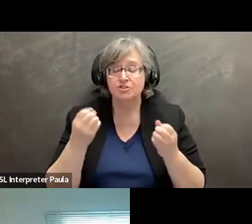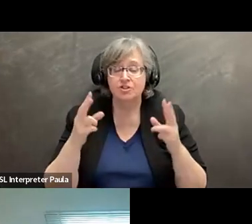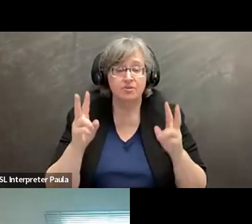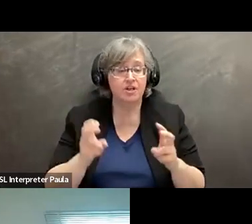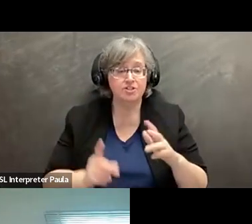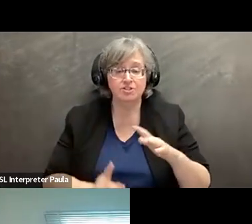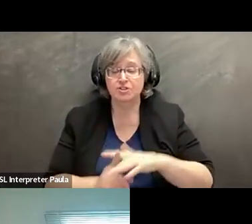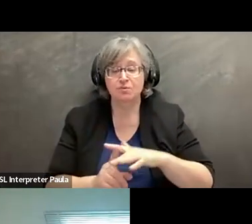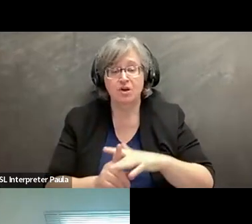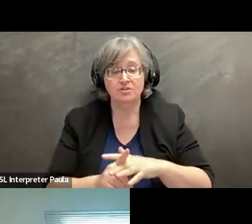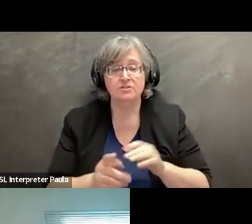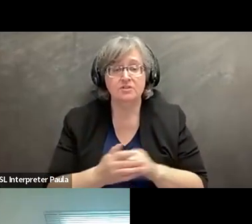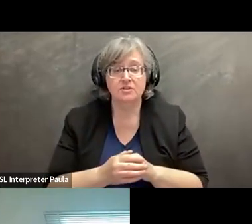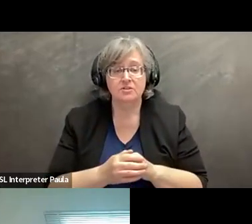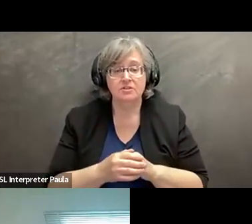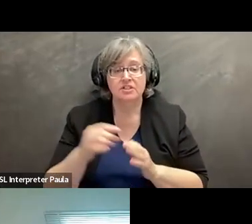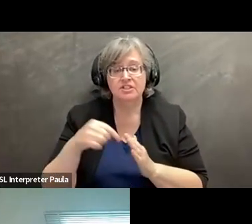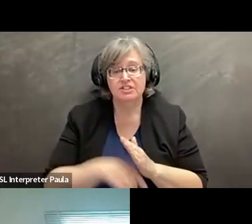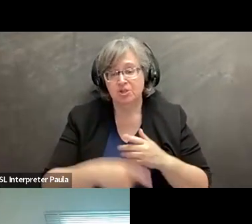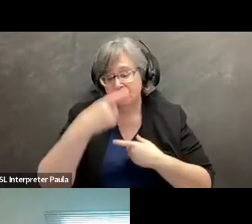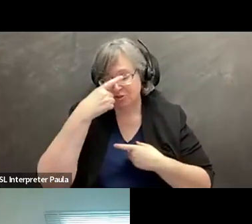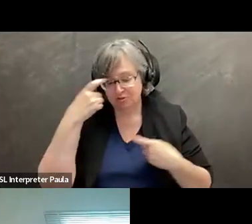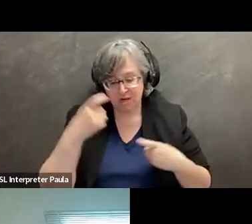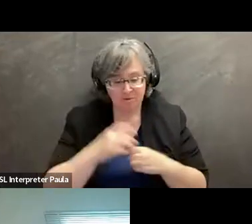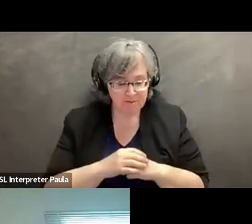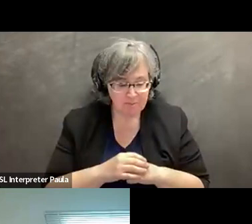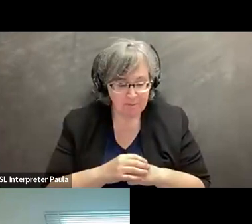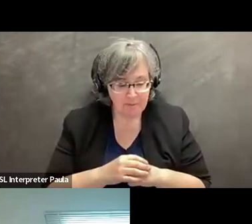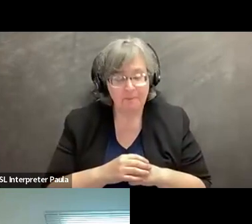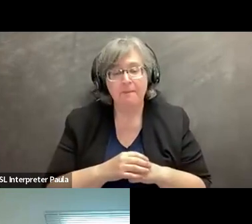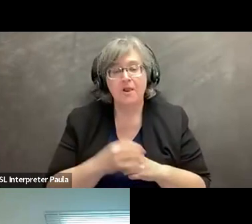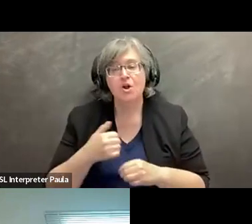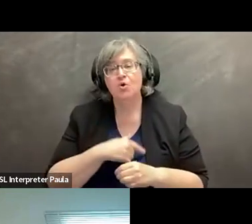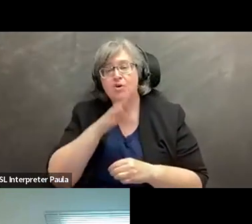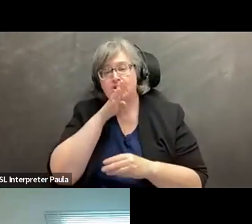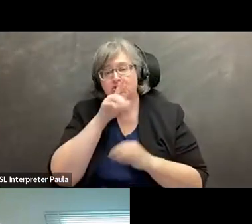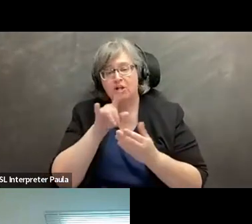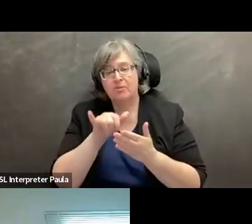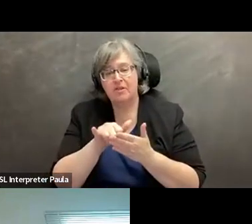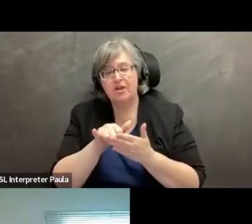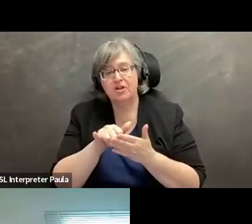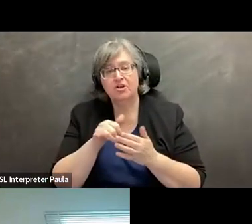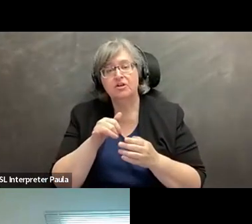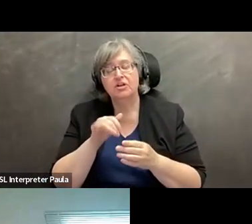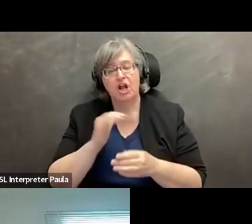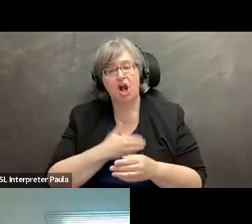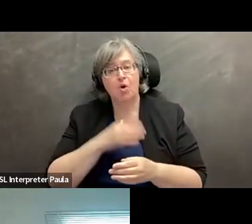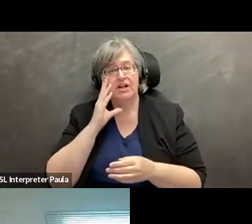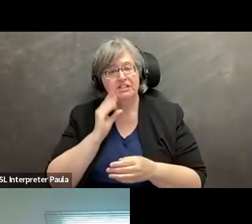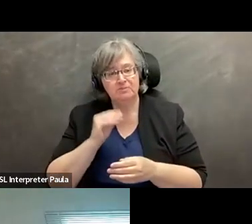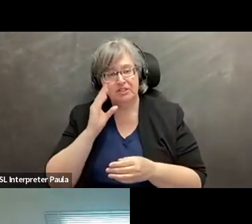arose, right, in deeper trauma. So I think when we talk about this, right, from our lived